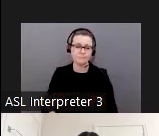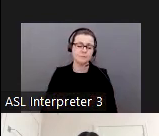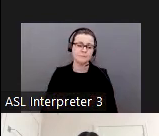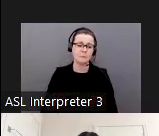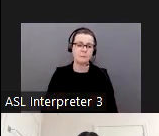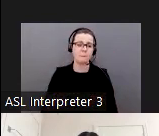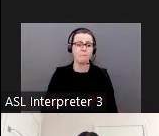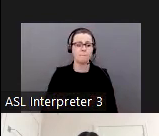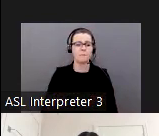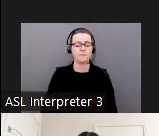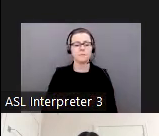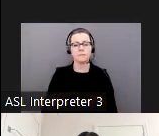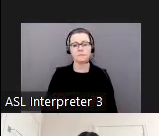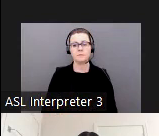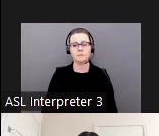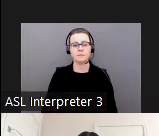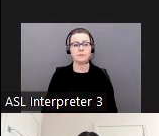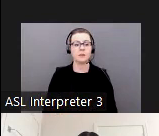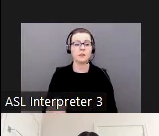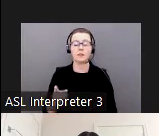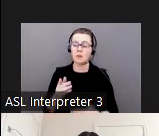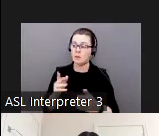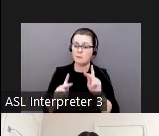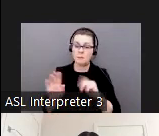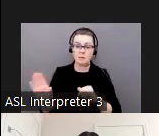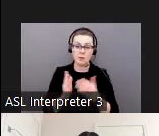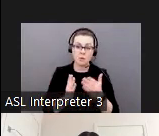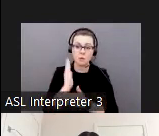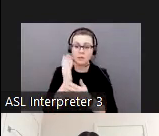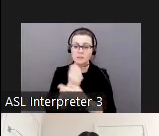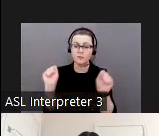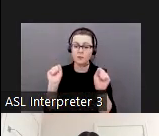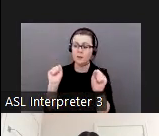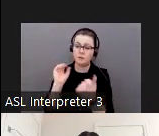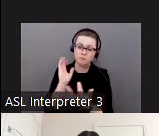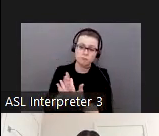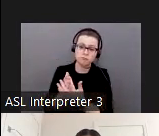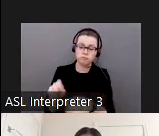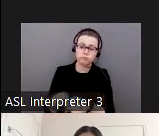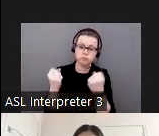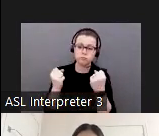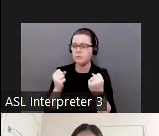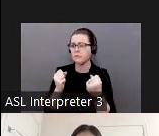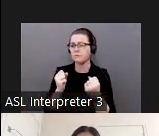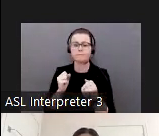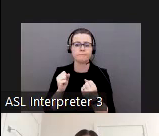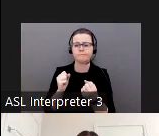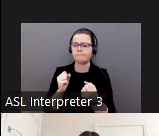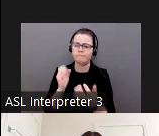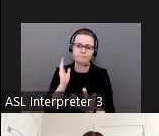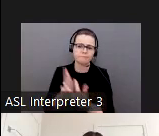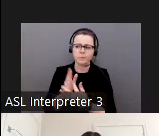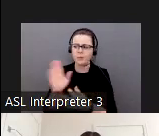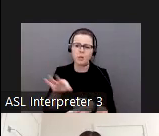consider, violation of rights and freedoms, such as interfering with spiritual practices or withholding mail